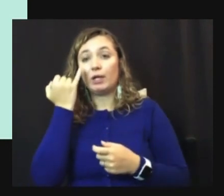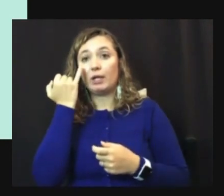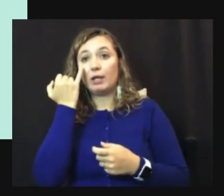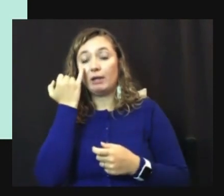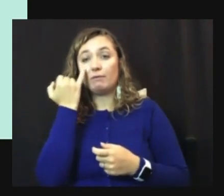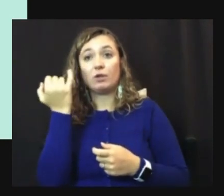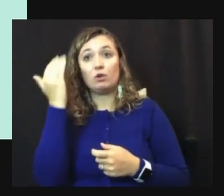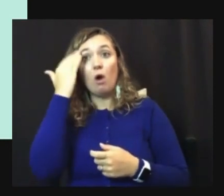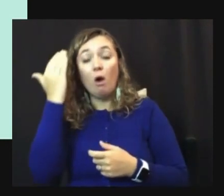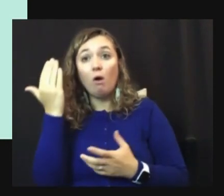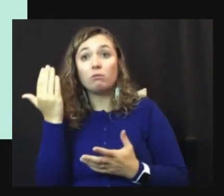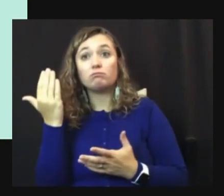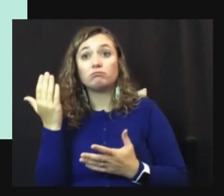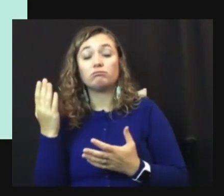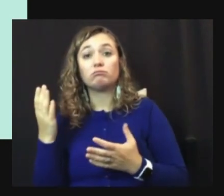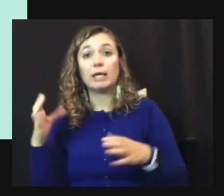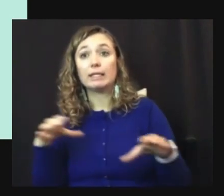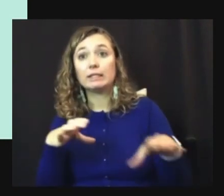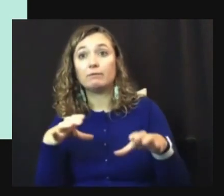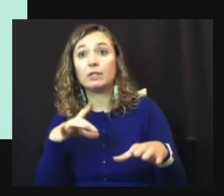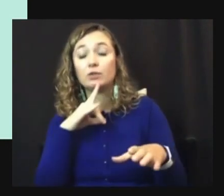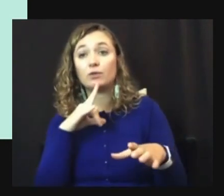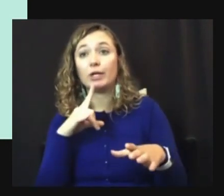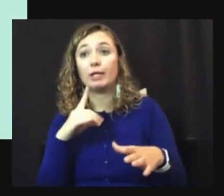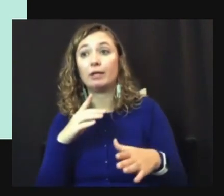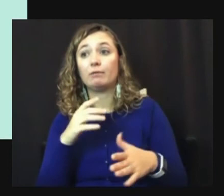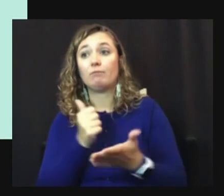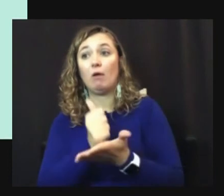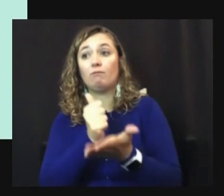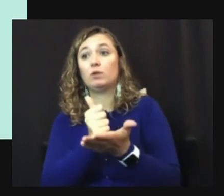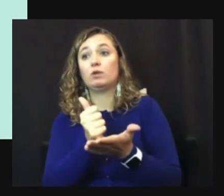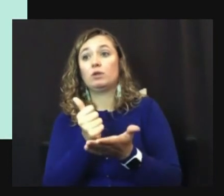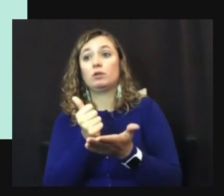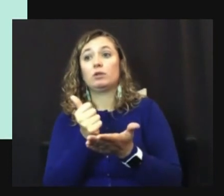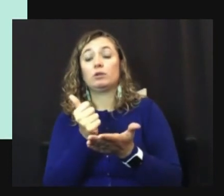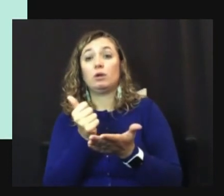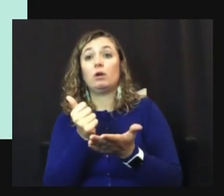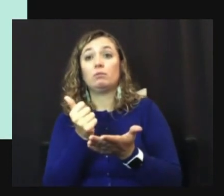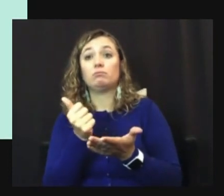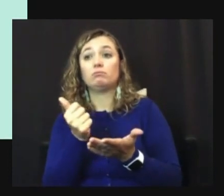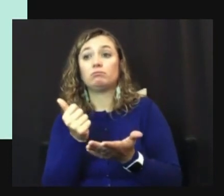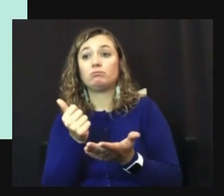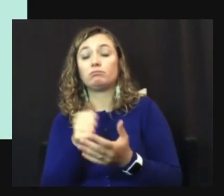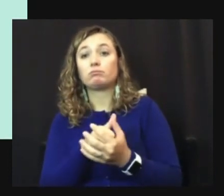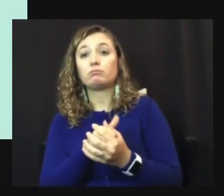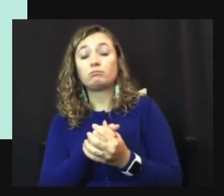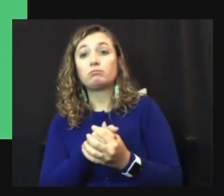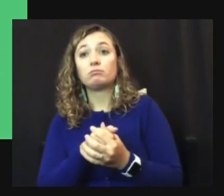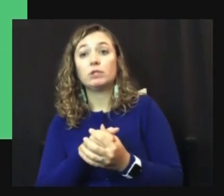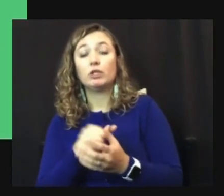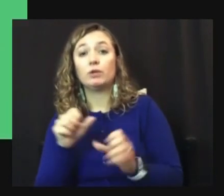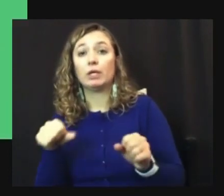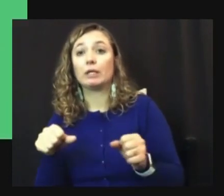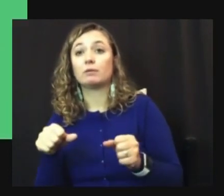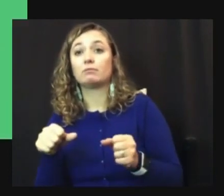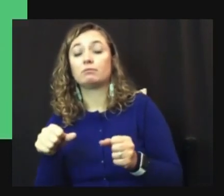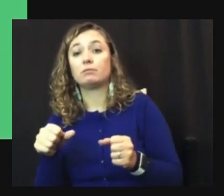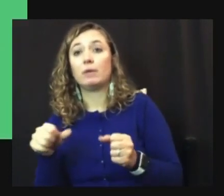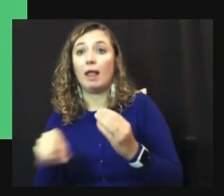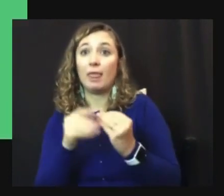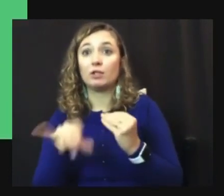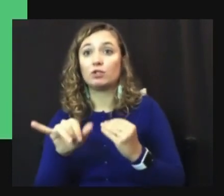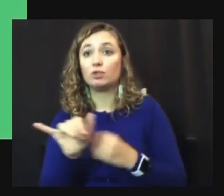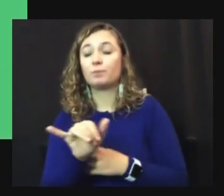to feel relaxed, you can use that. Sensory profiles, super important. So she's hypervestibular.